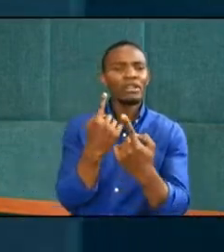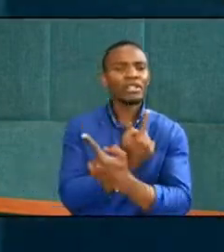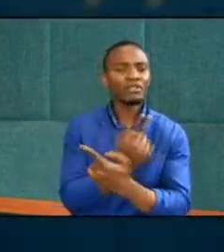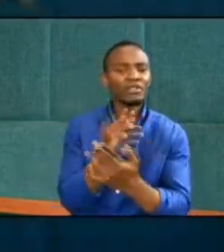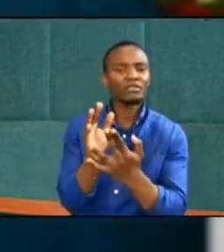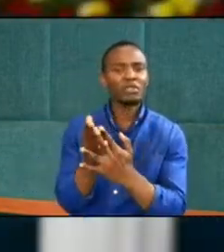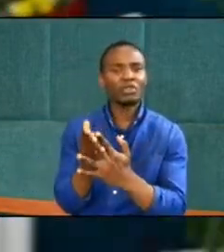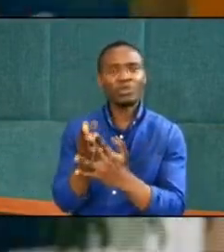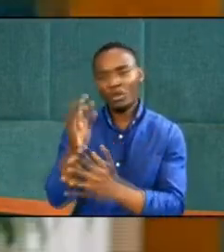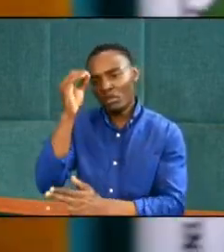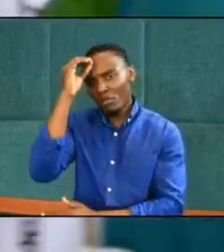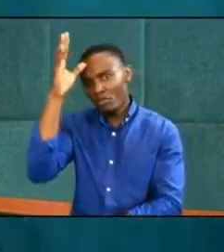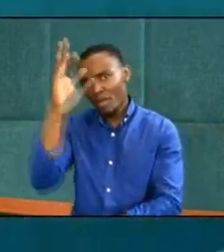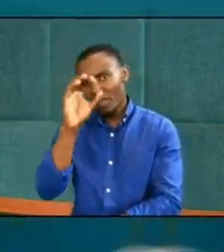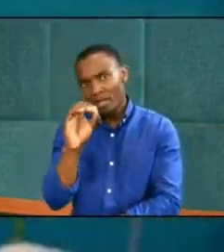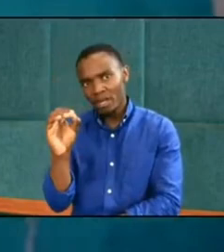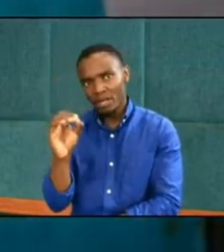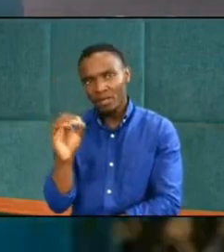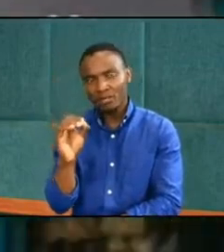and the Son.